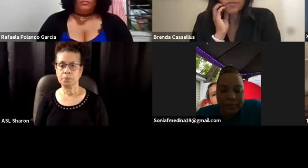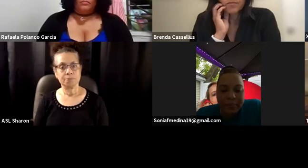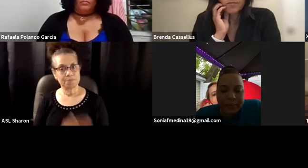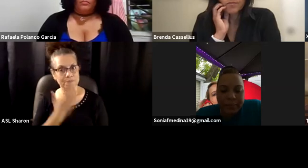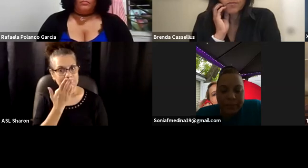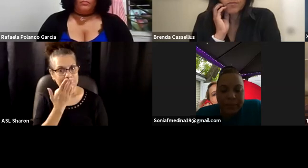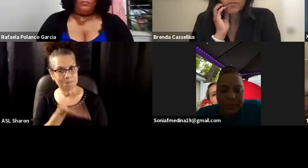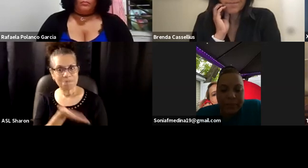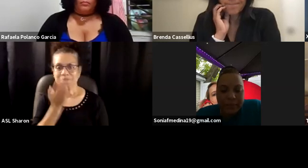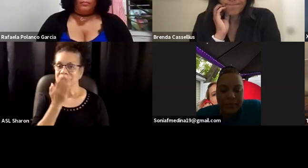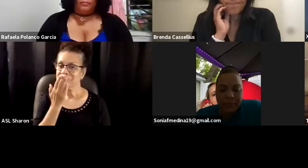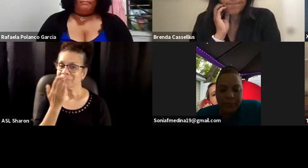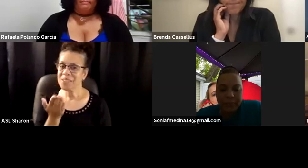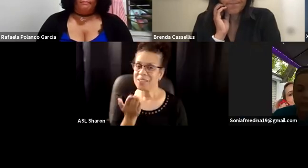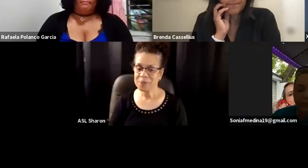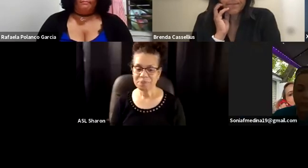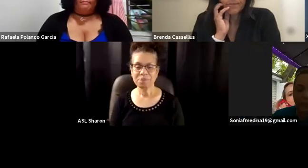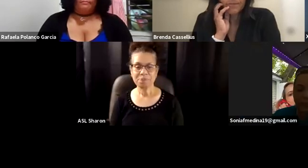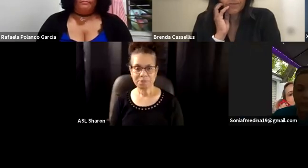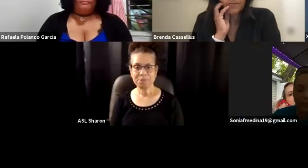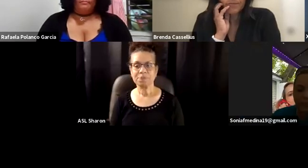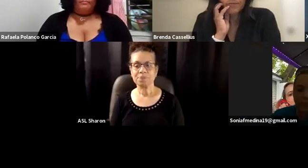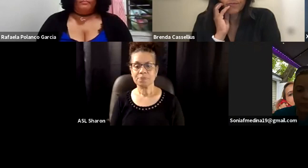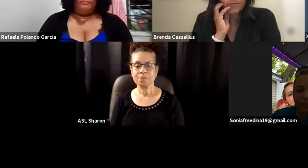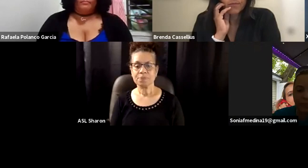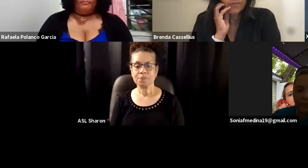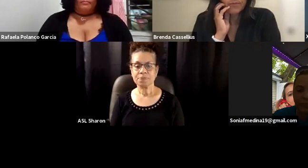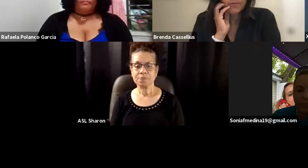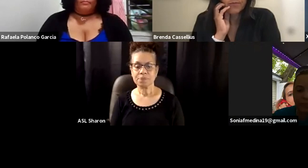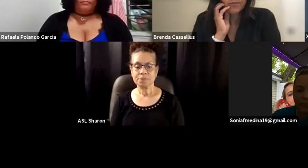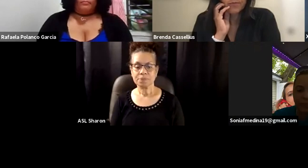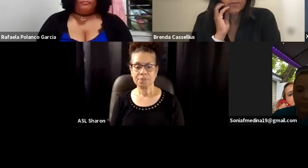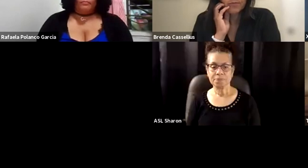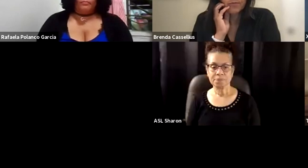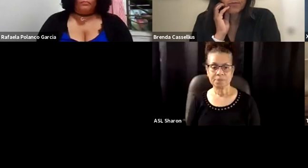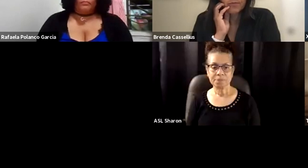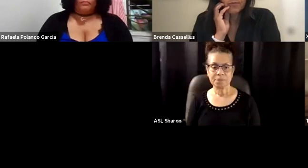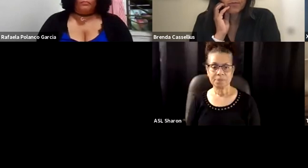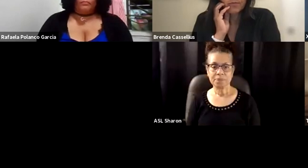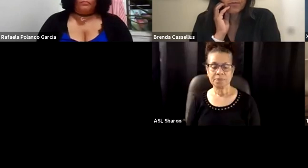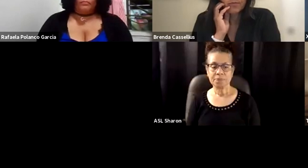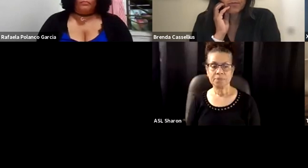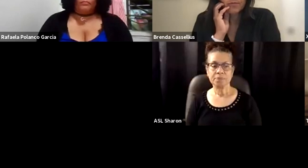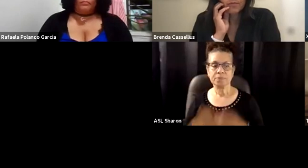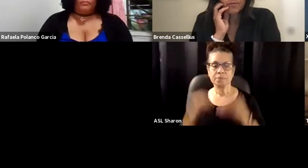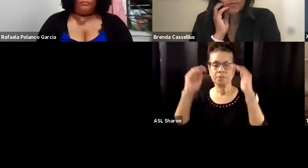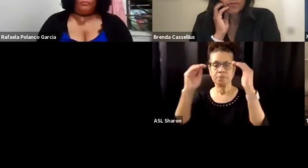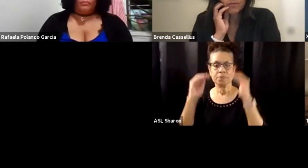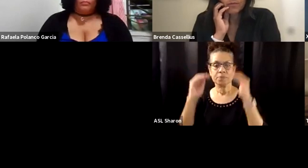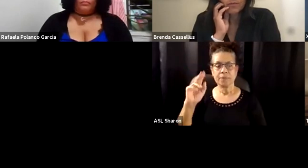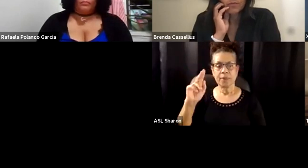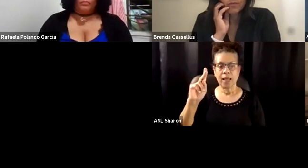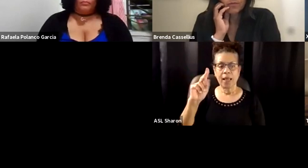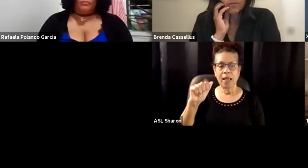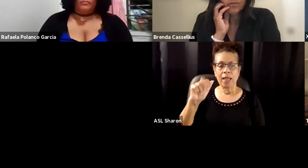thank you so much thank you thank you um carrie and albani are not signed